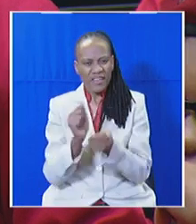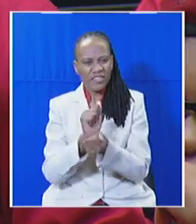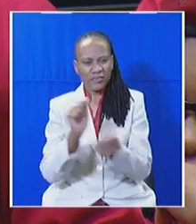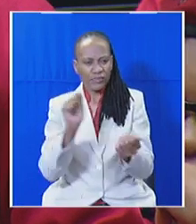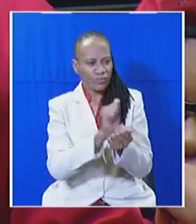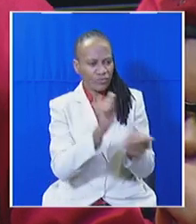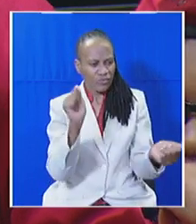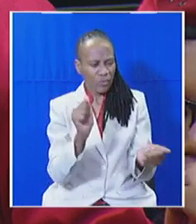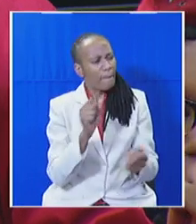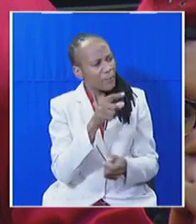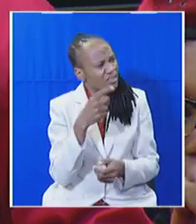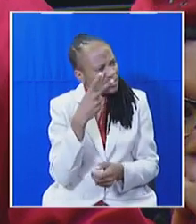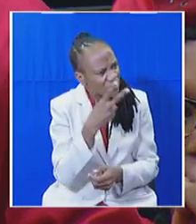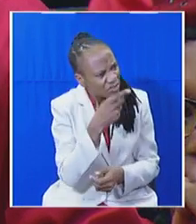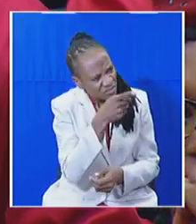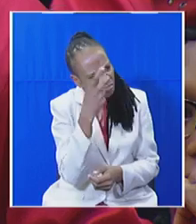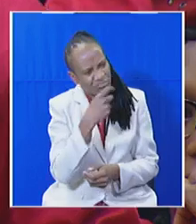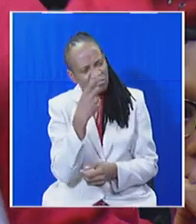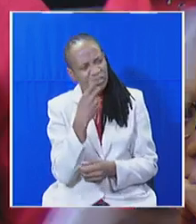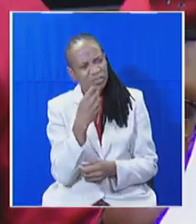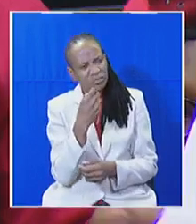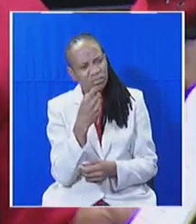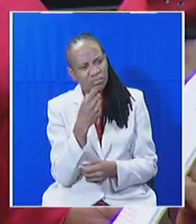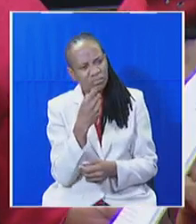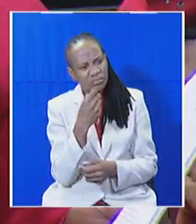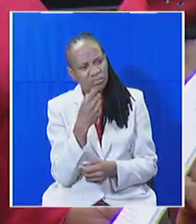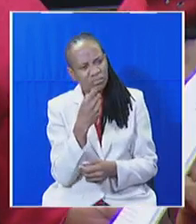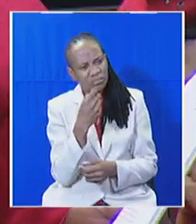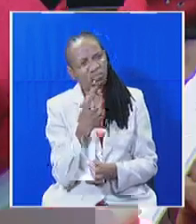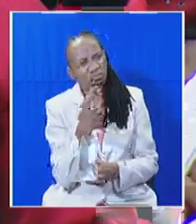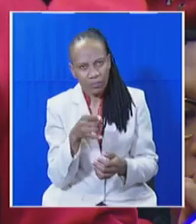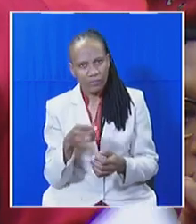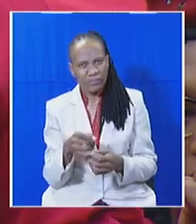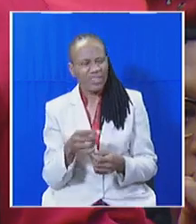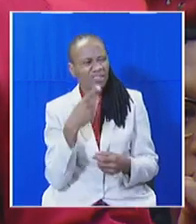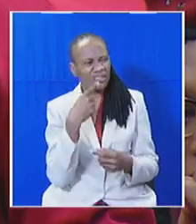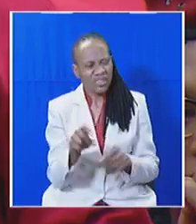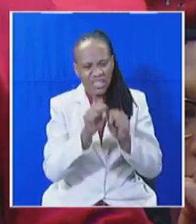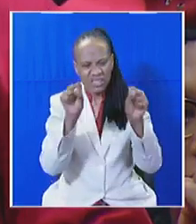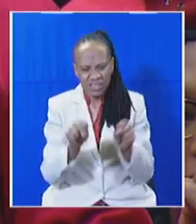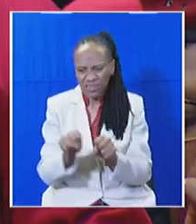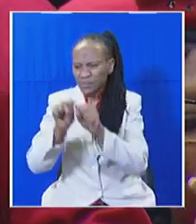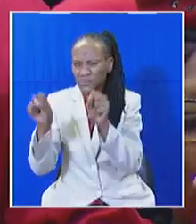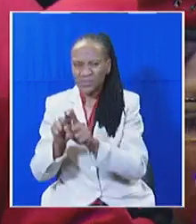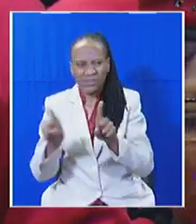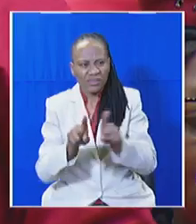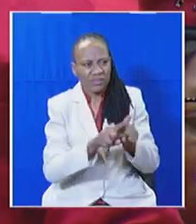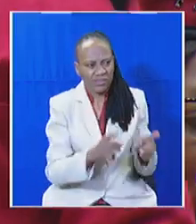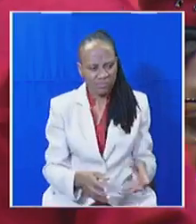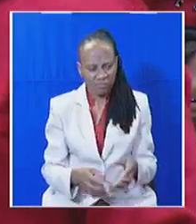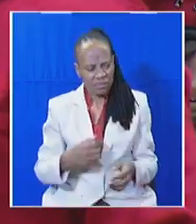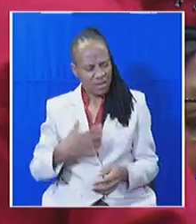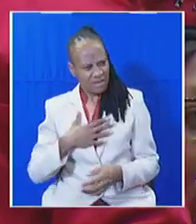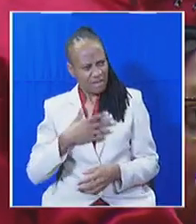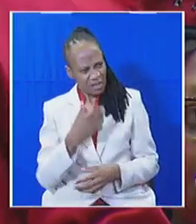to waffle when you answered. You kept speaking systems. And I suspect it's